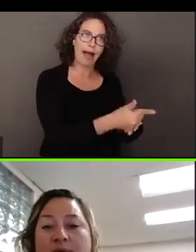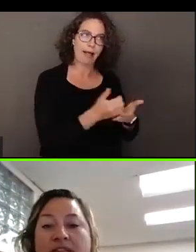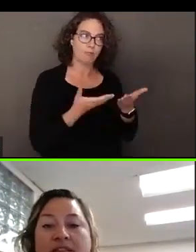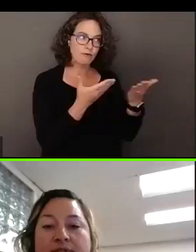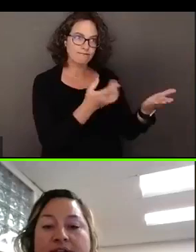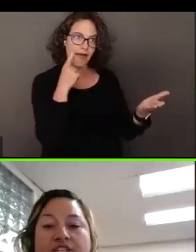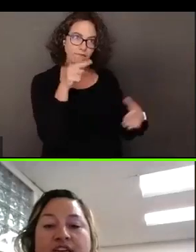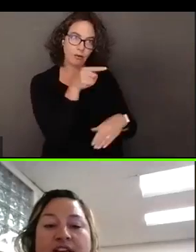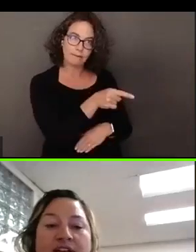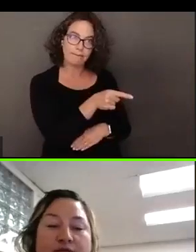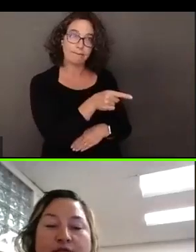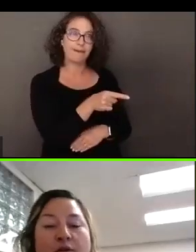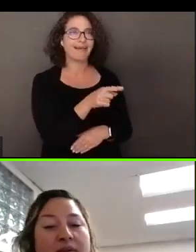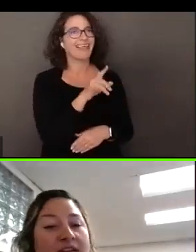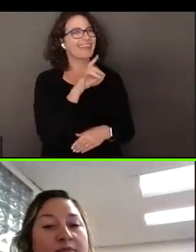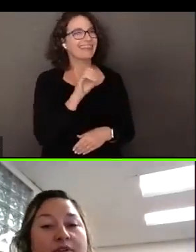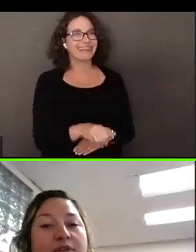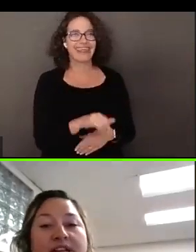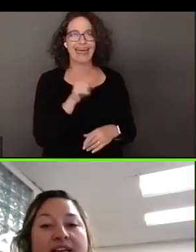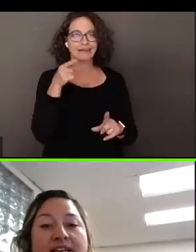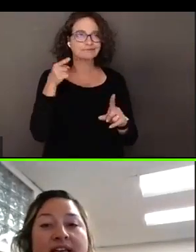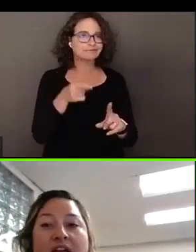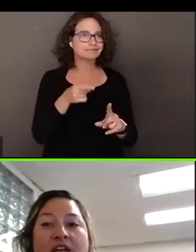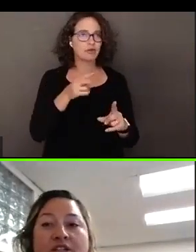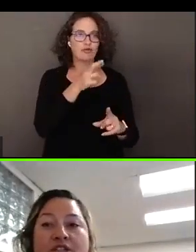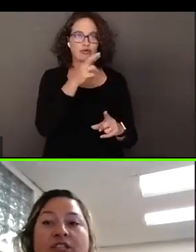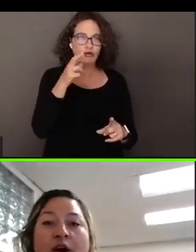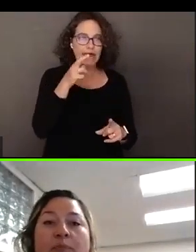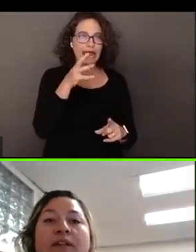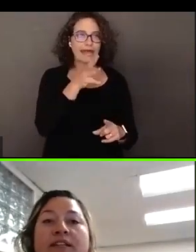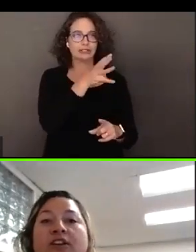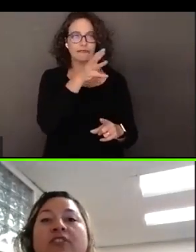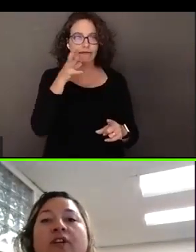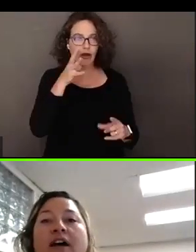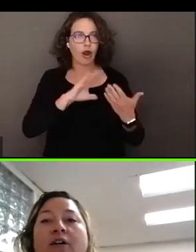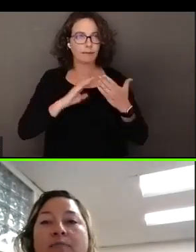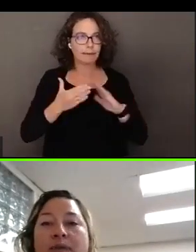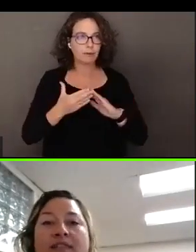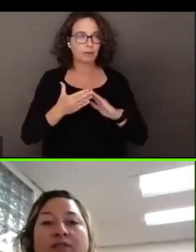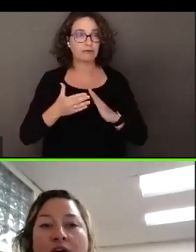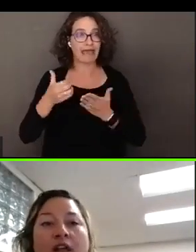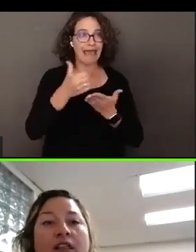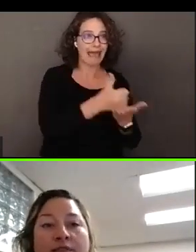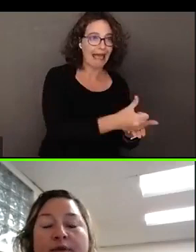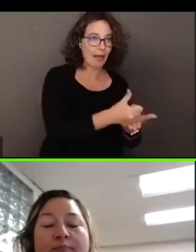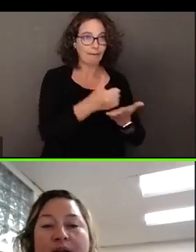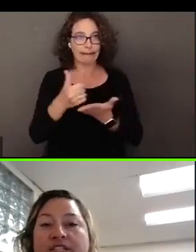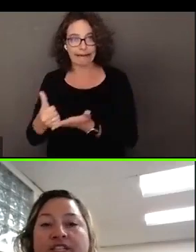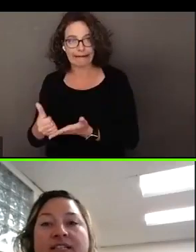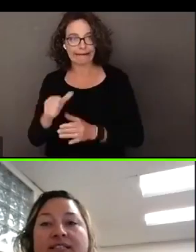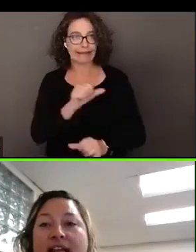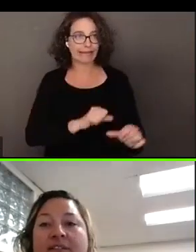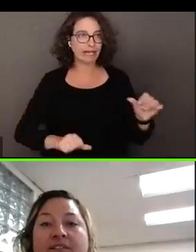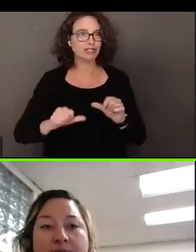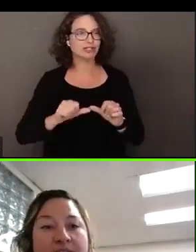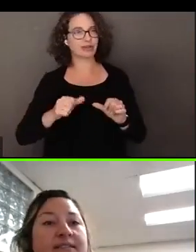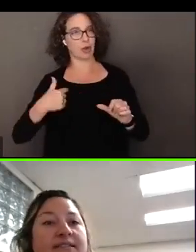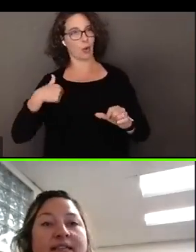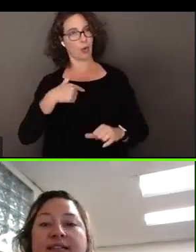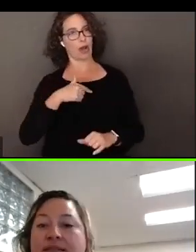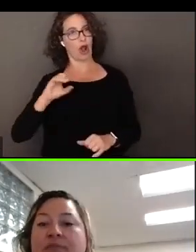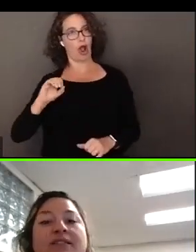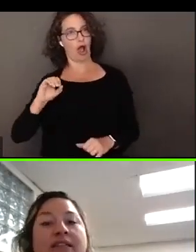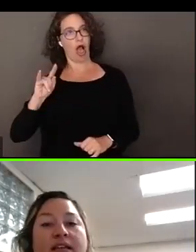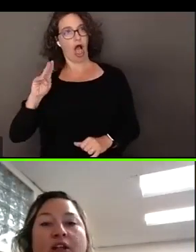that's part of being the ranching farming community is just helping each other out, being those olive branches that if